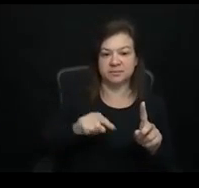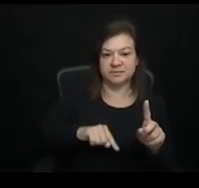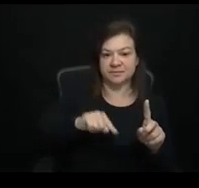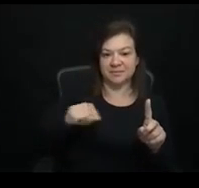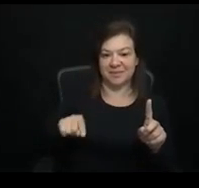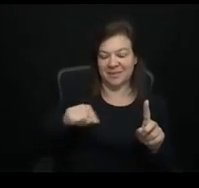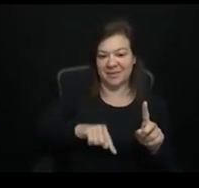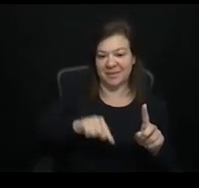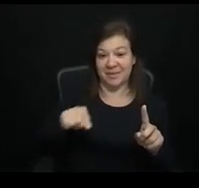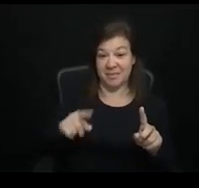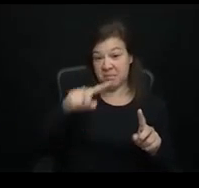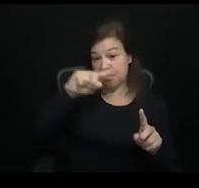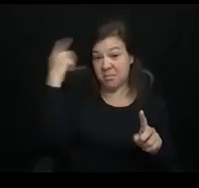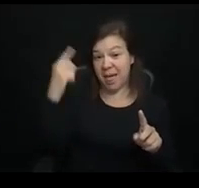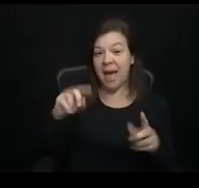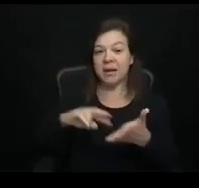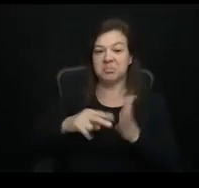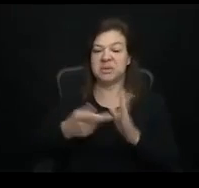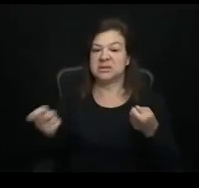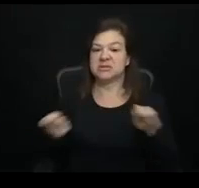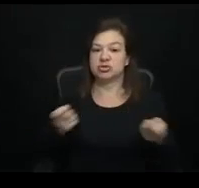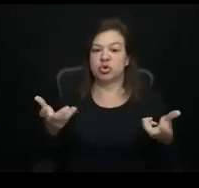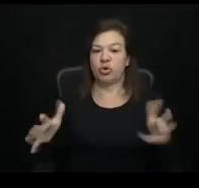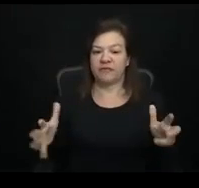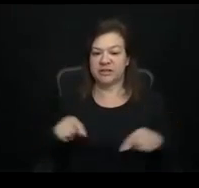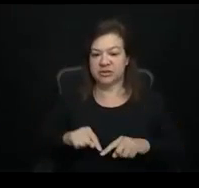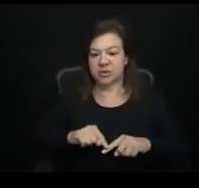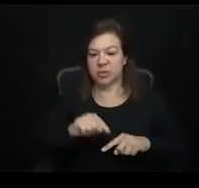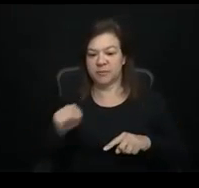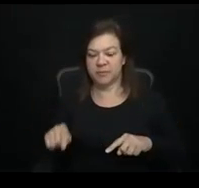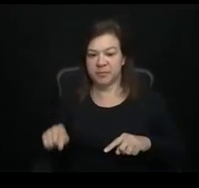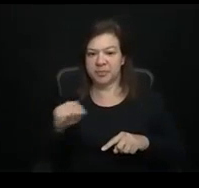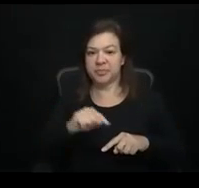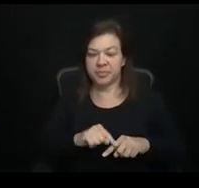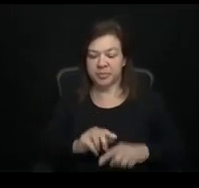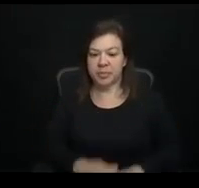that we consider contained now, where it popped up on top and it lost its